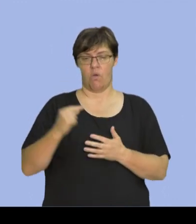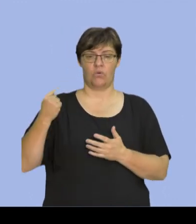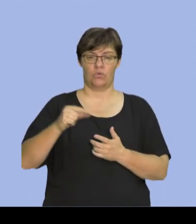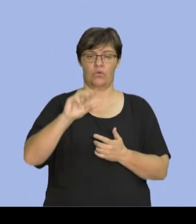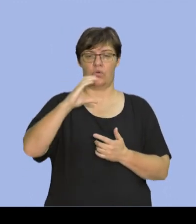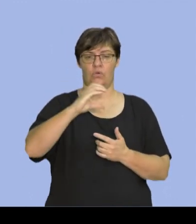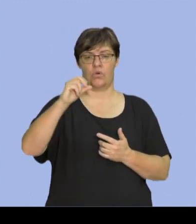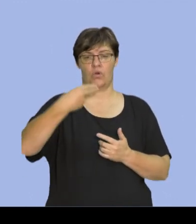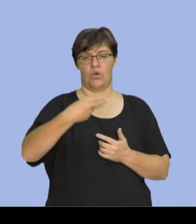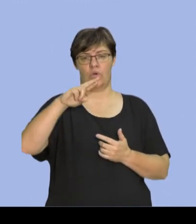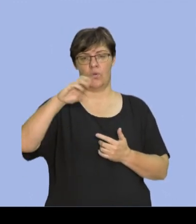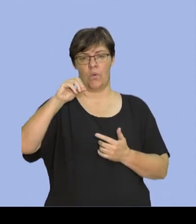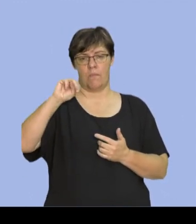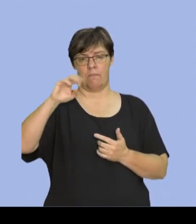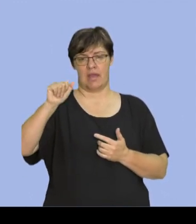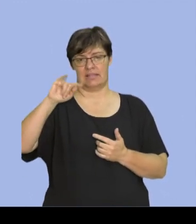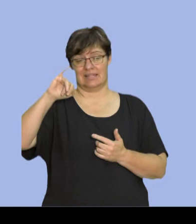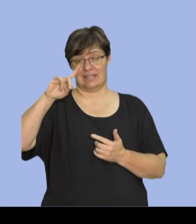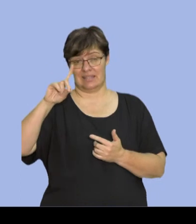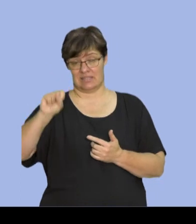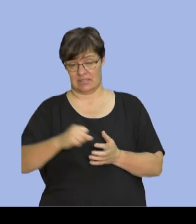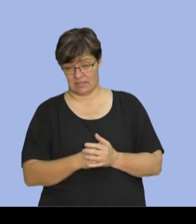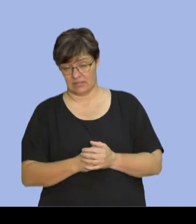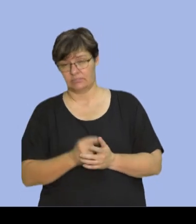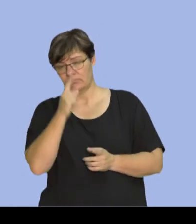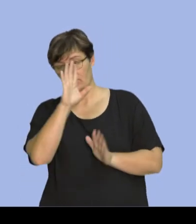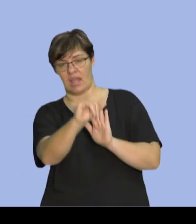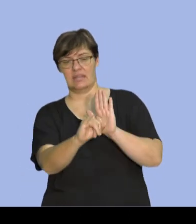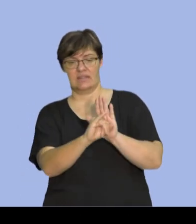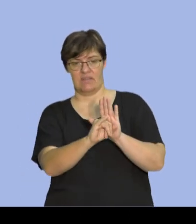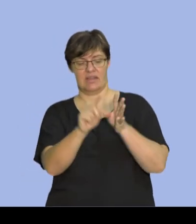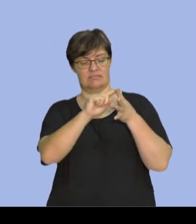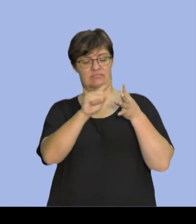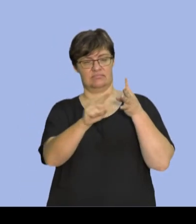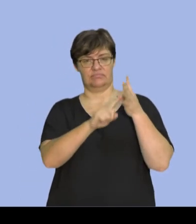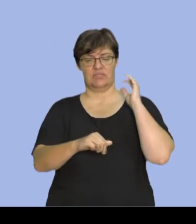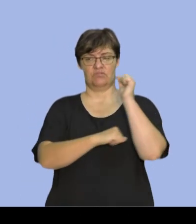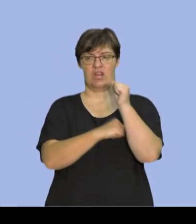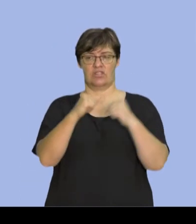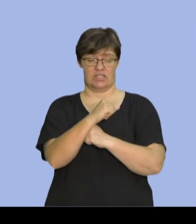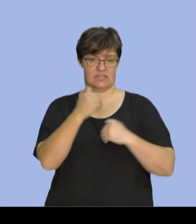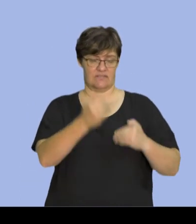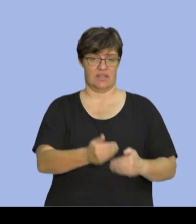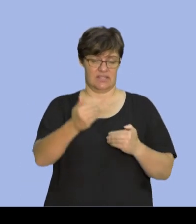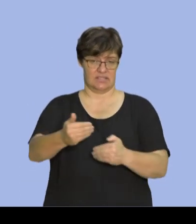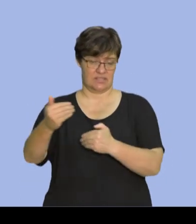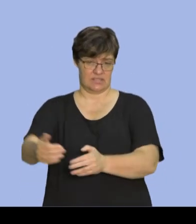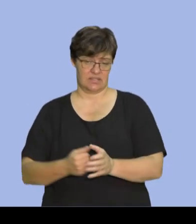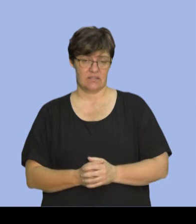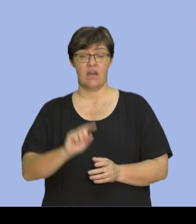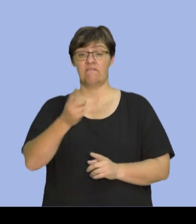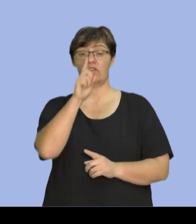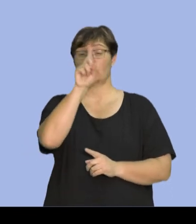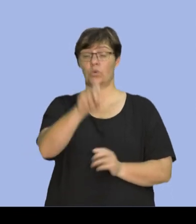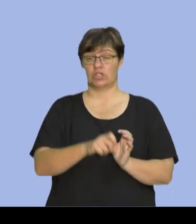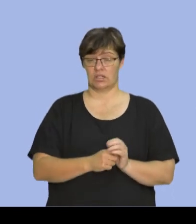the center of the cell. So this question points to identifying different structures or phases. So the first question